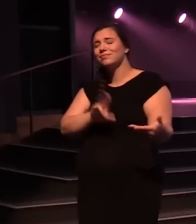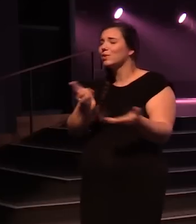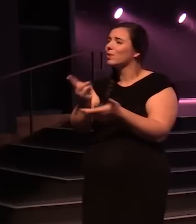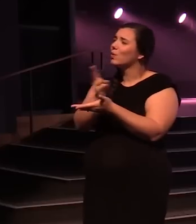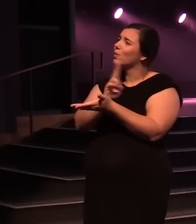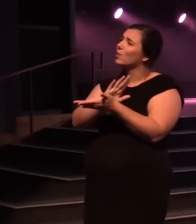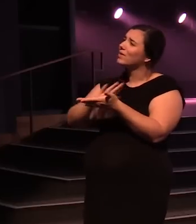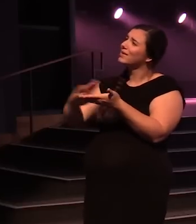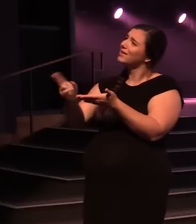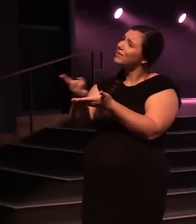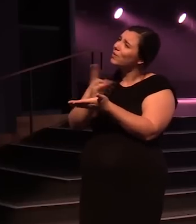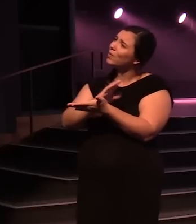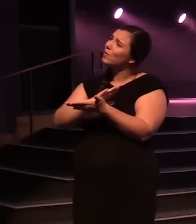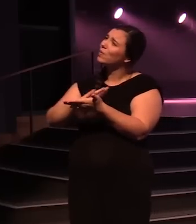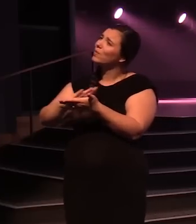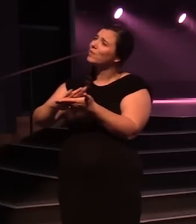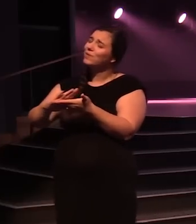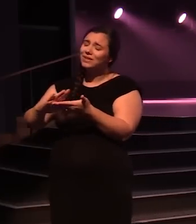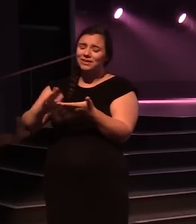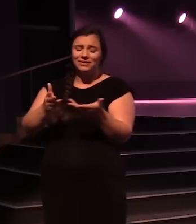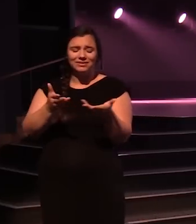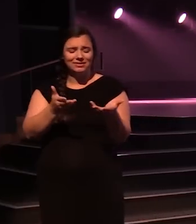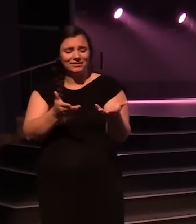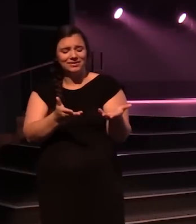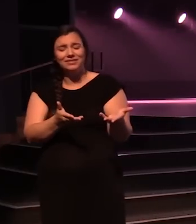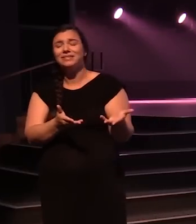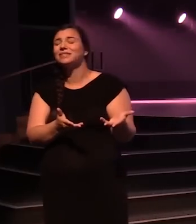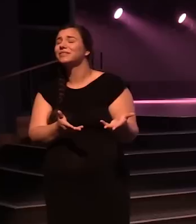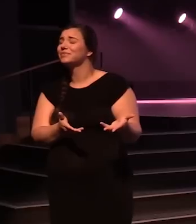Holy, holy is He.